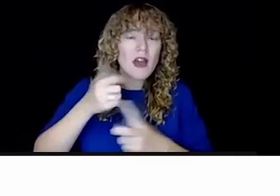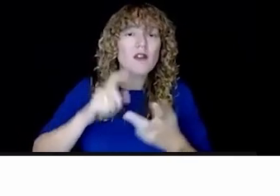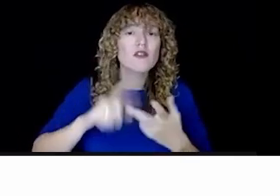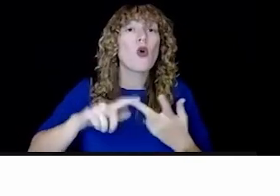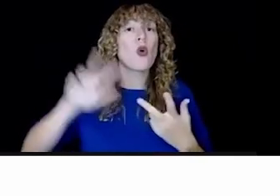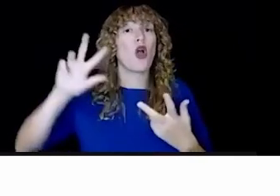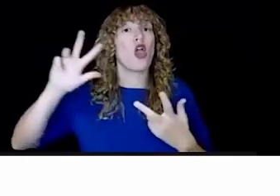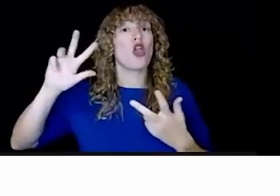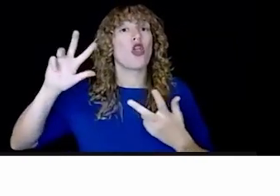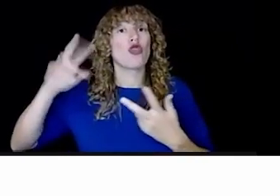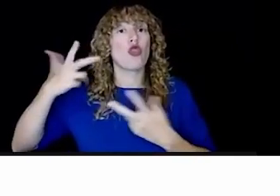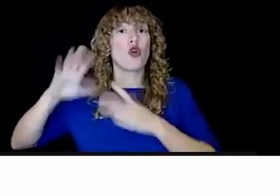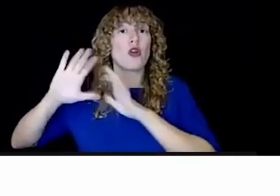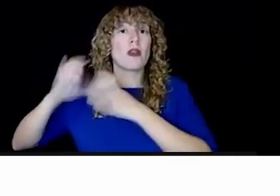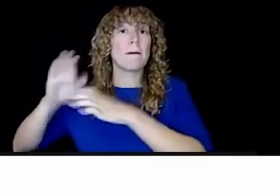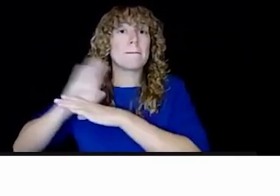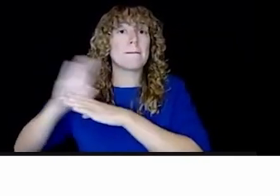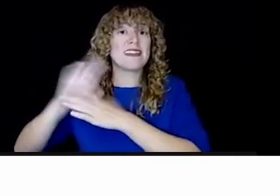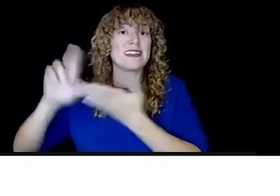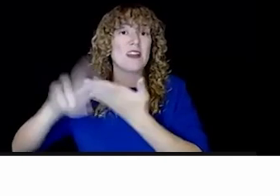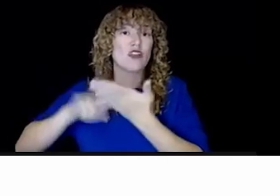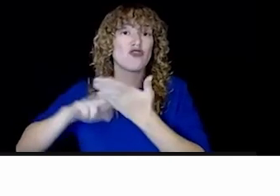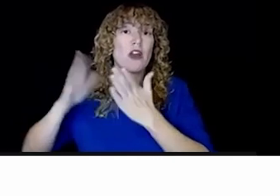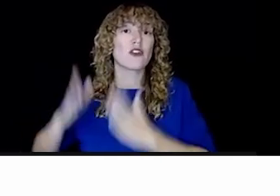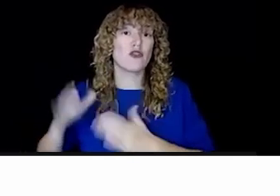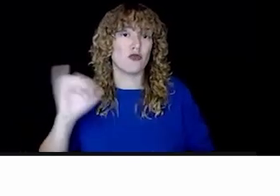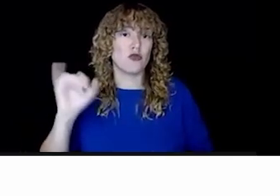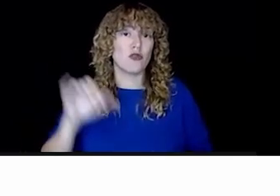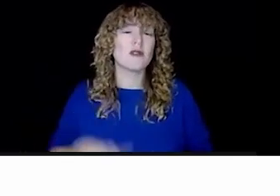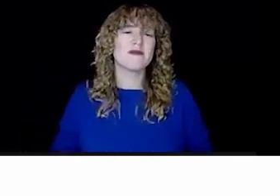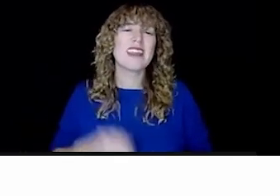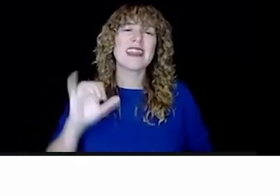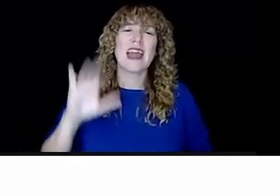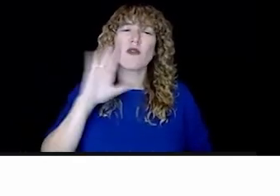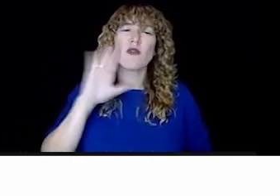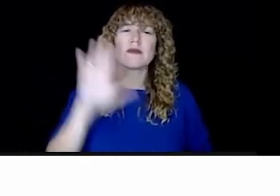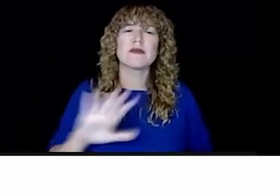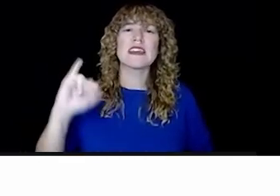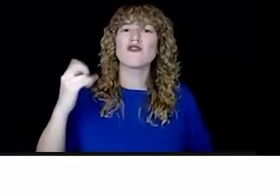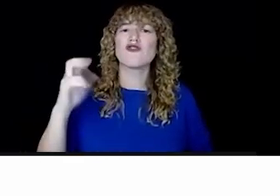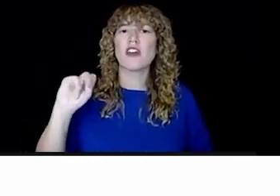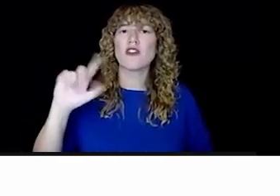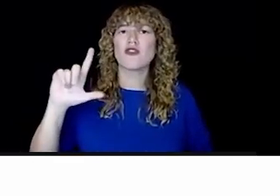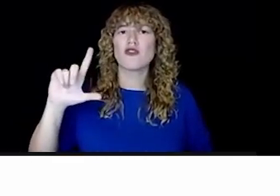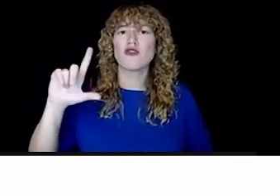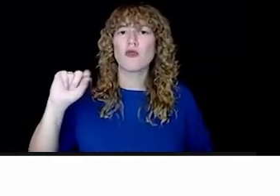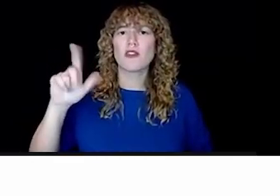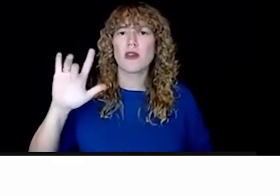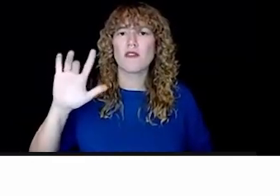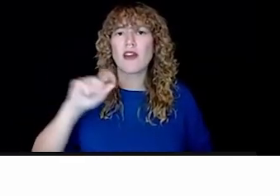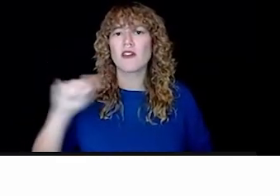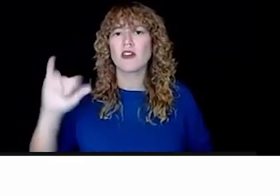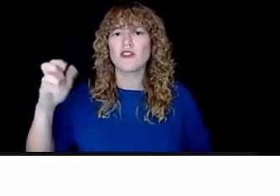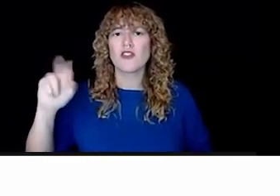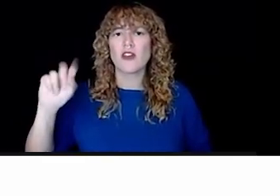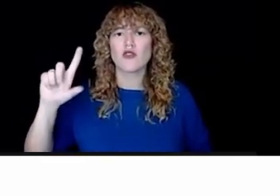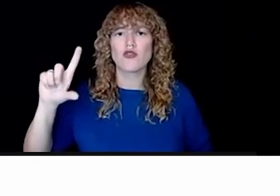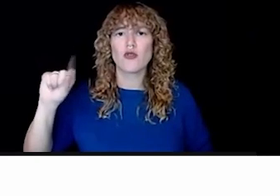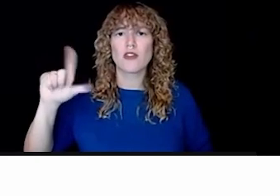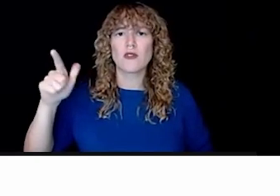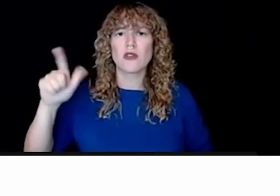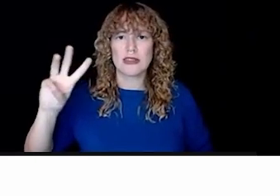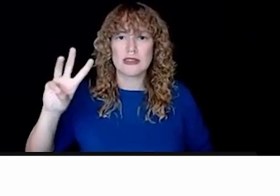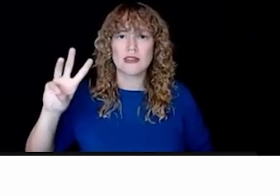airports. The timeline is approximately January 2025 to January 2026, and also will be available in English